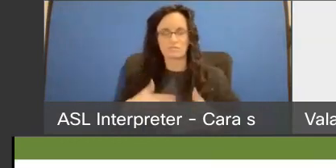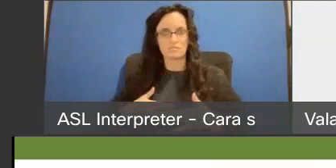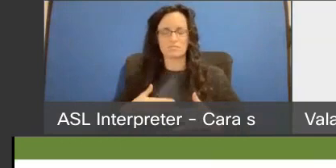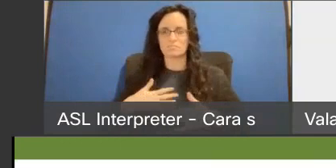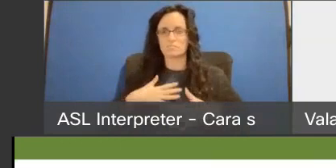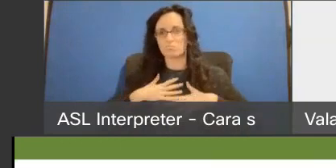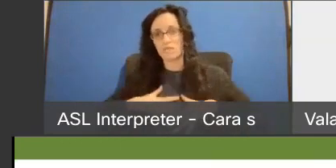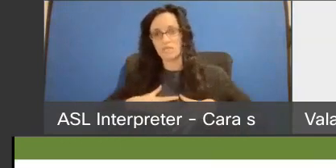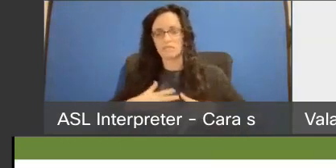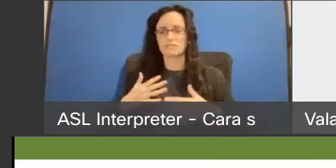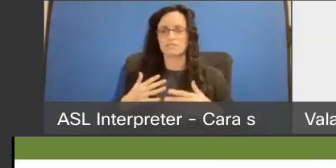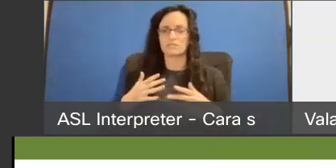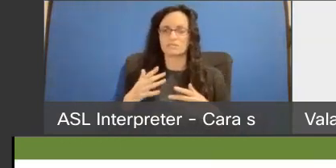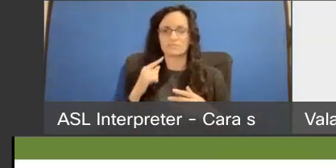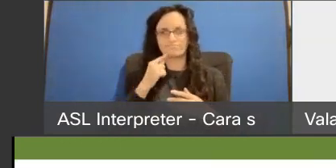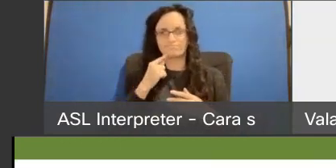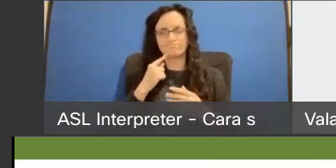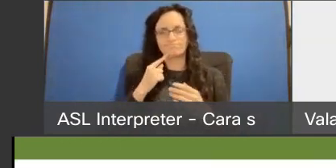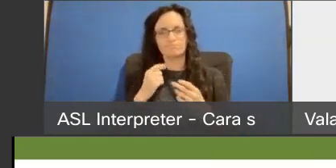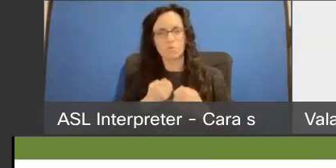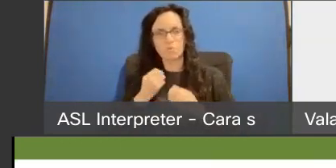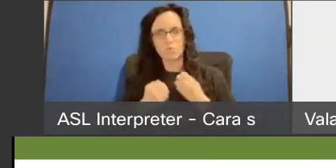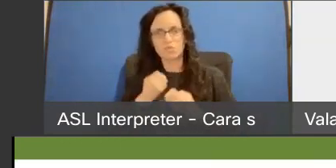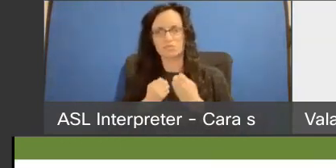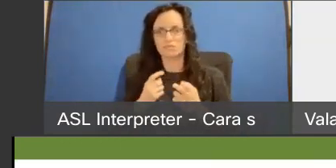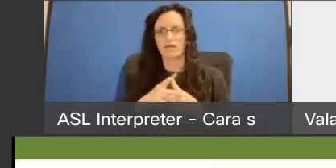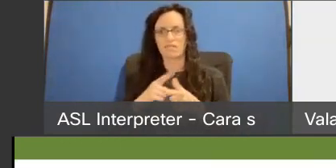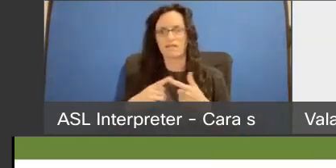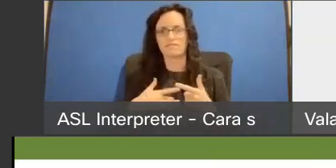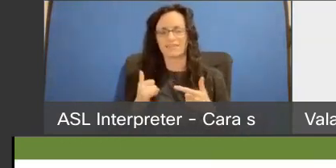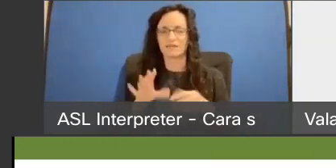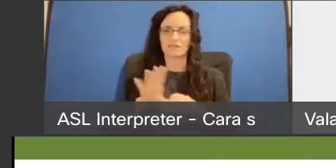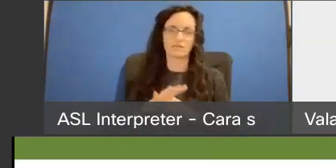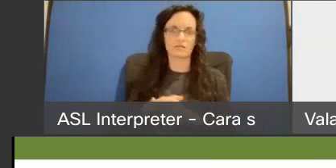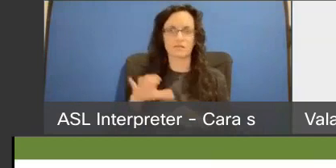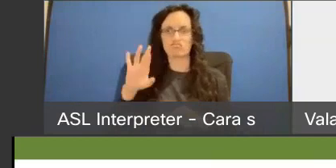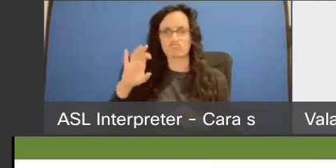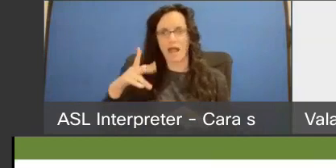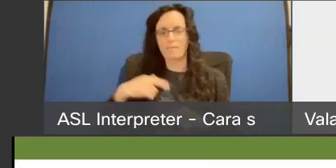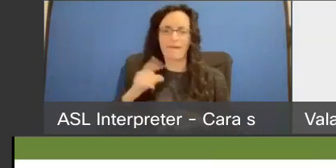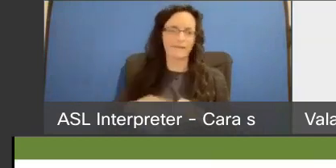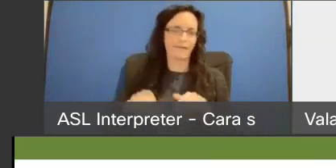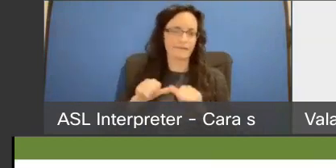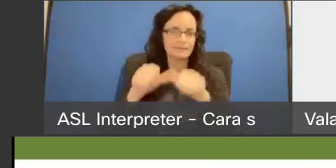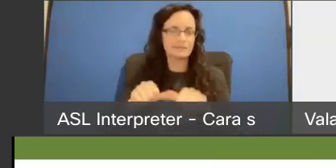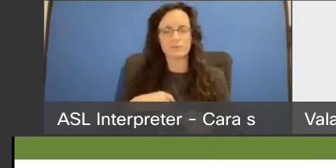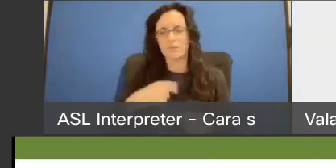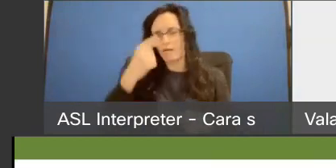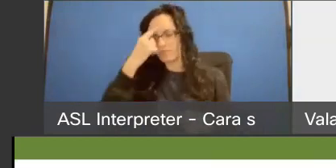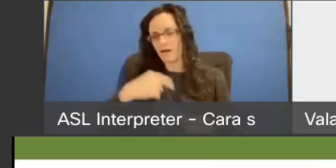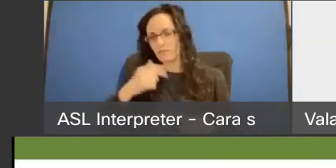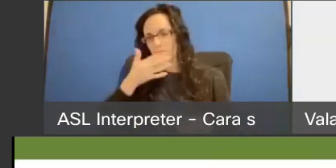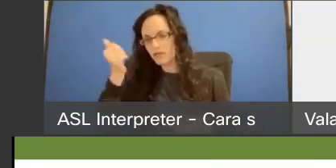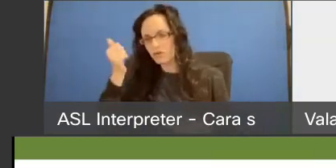huge, you know, emotional experience happens to them, and then the feeling is like, oh crap, I can't keep doing this. You know, I thought I was better. You